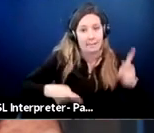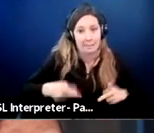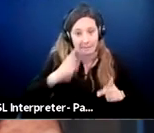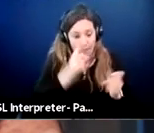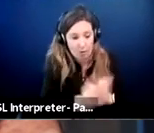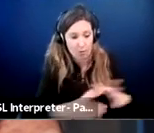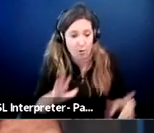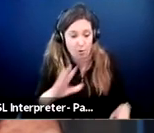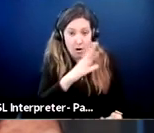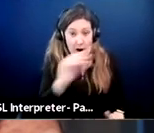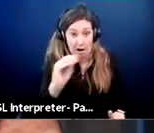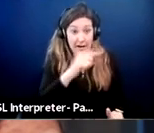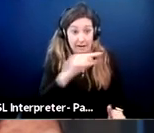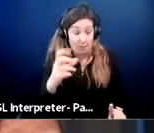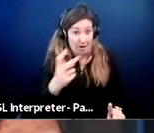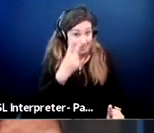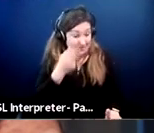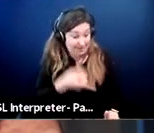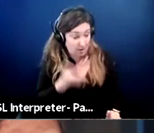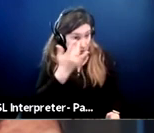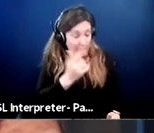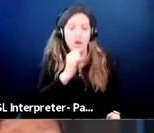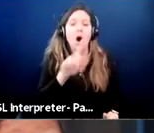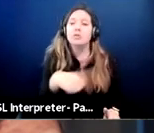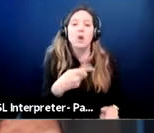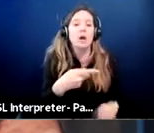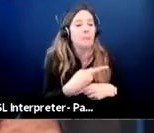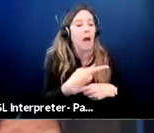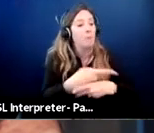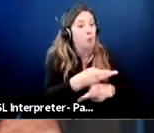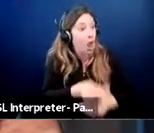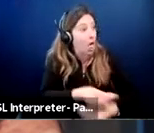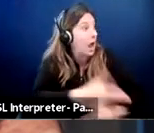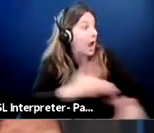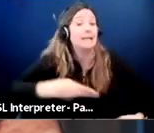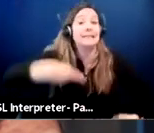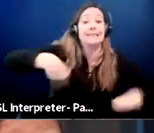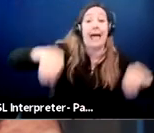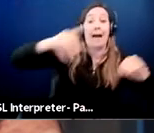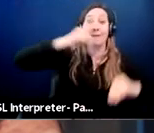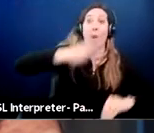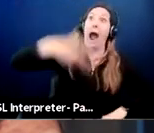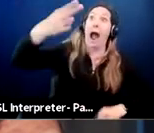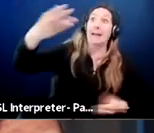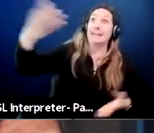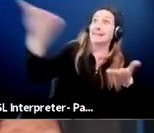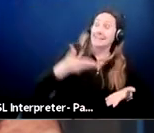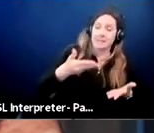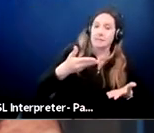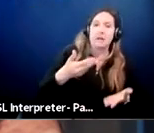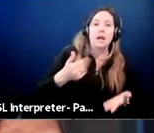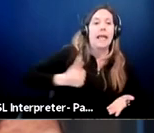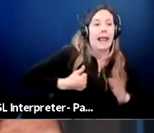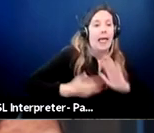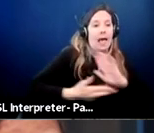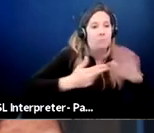reason that the government wants to see that, it's not just about you building a product as quick as you can and selling it to the highest bidder. It's about growing a Canadian brand. And then